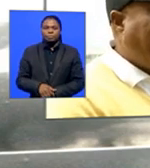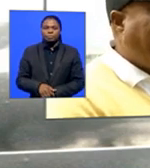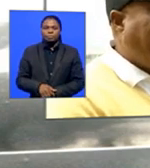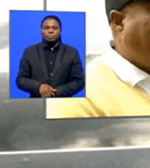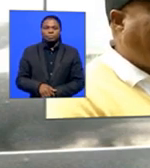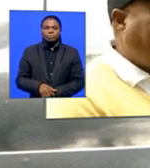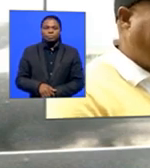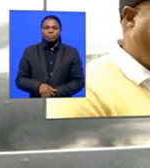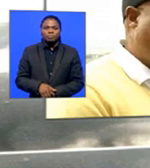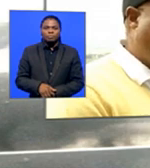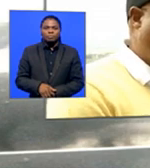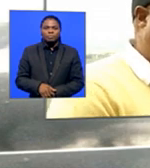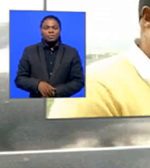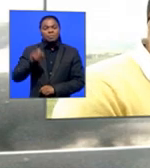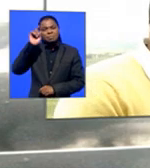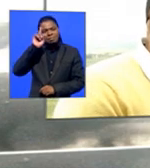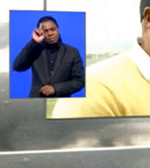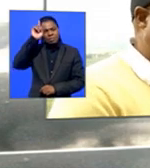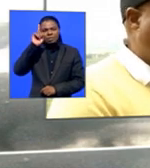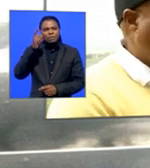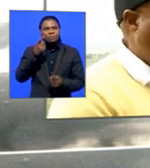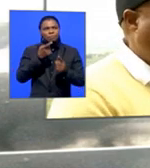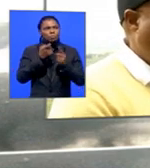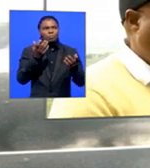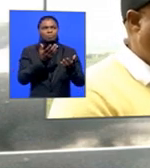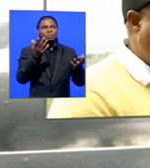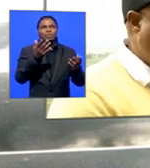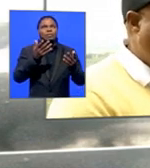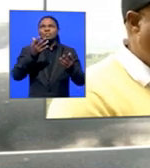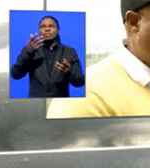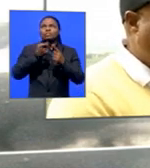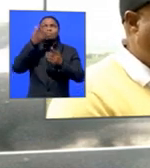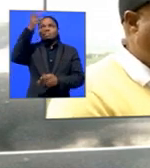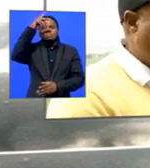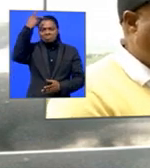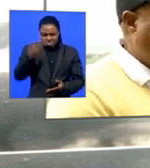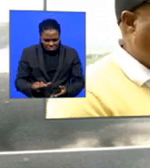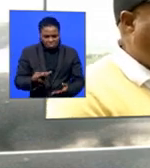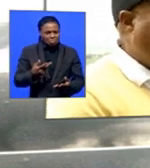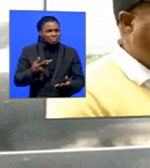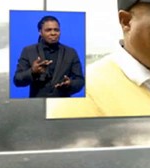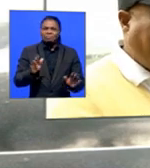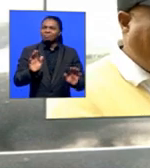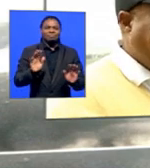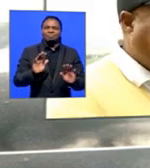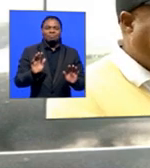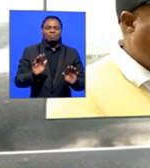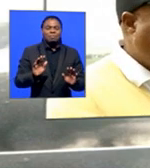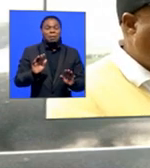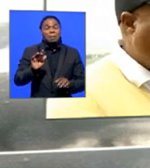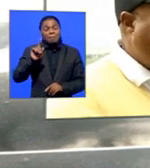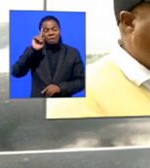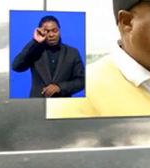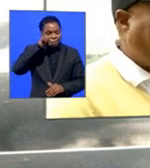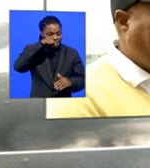uMandela comes from somewhere. He didn't fall from the skies. Mandela was born here,